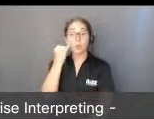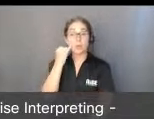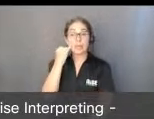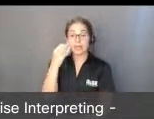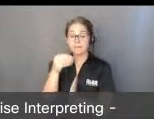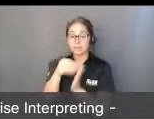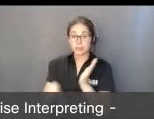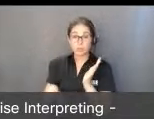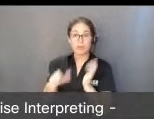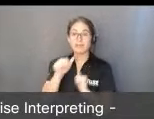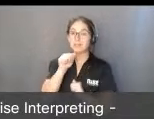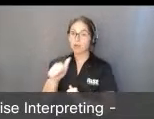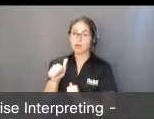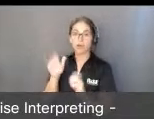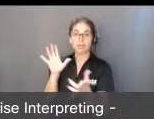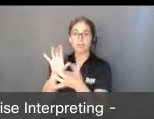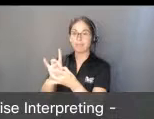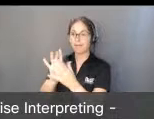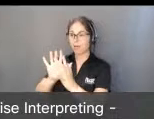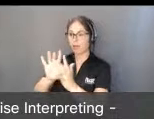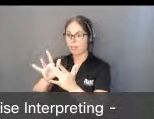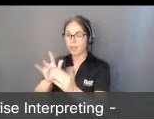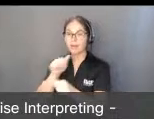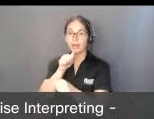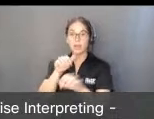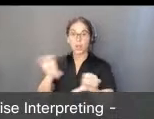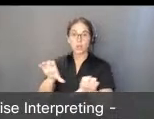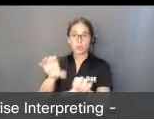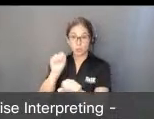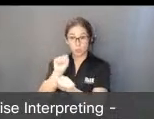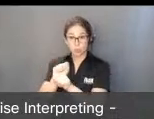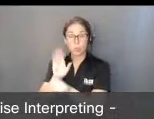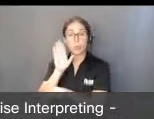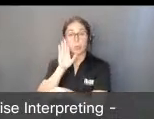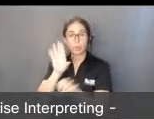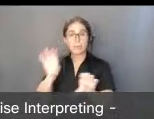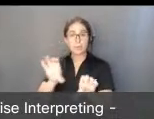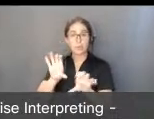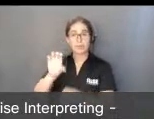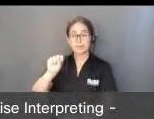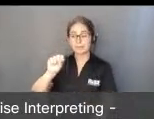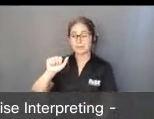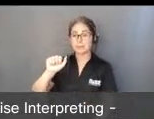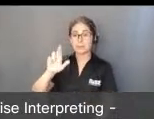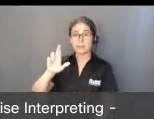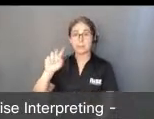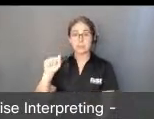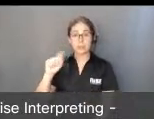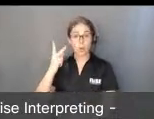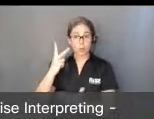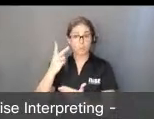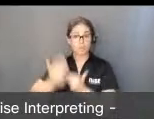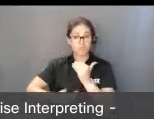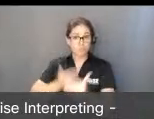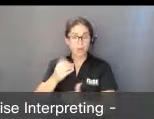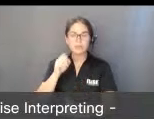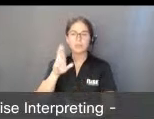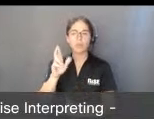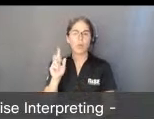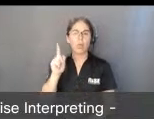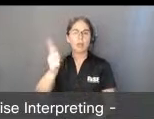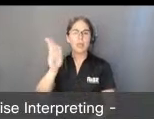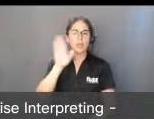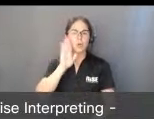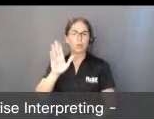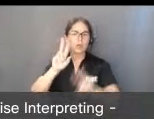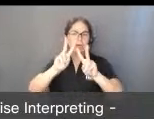online and not doing what they need to be doing? Are we going to be doing the SART process, or is that something just down the road we're going to look at, or what will